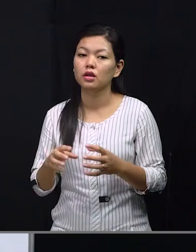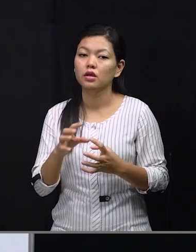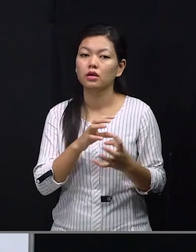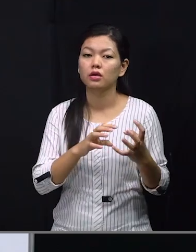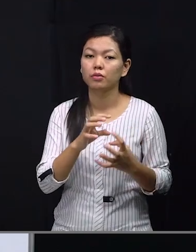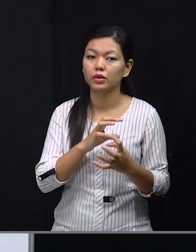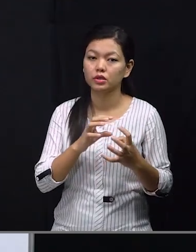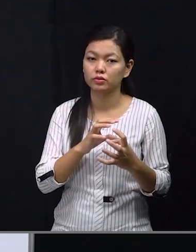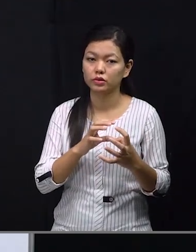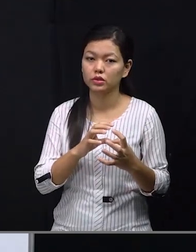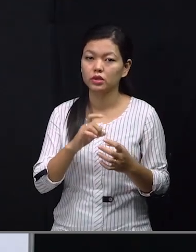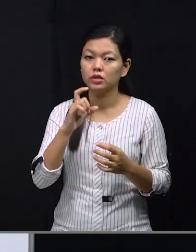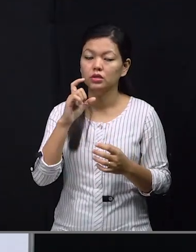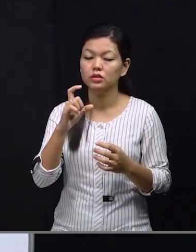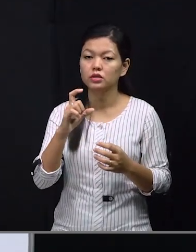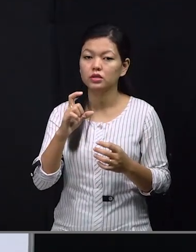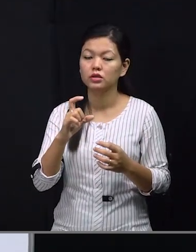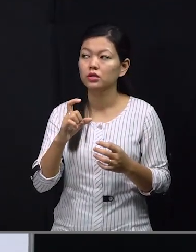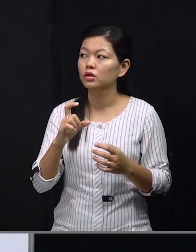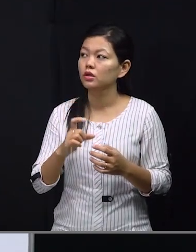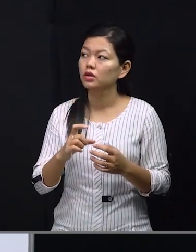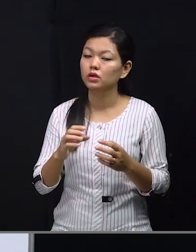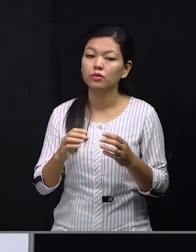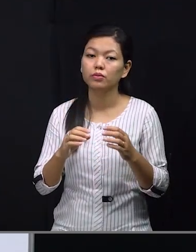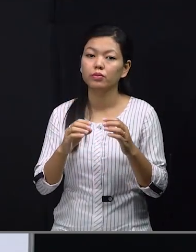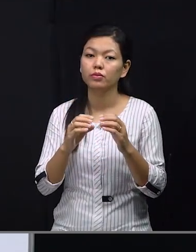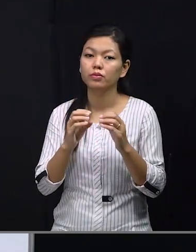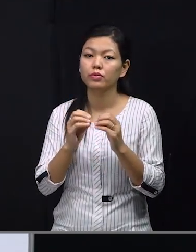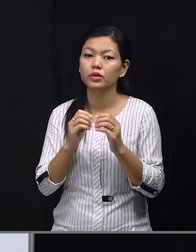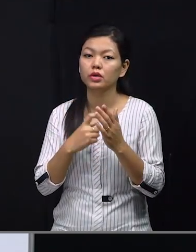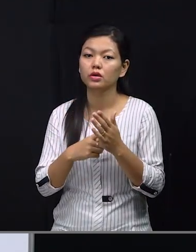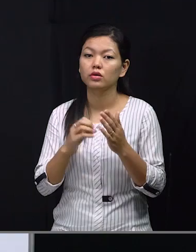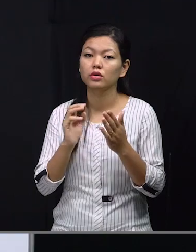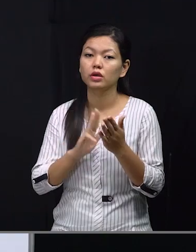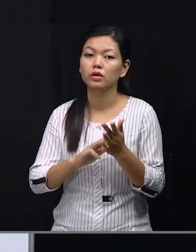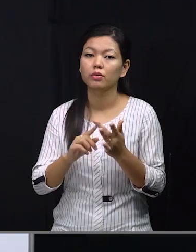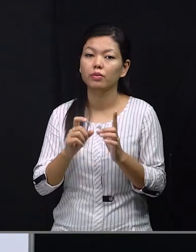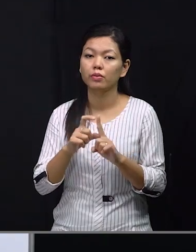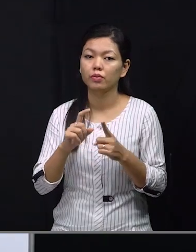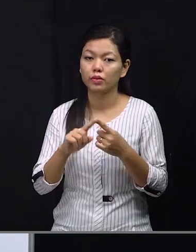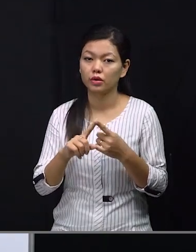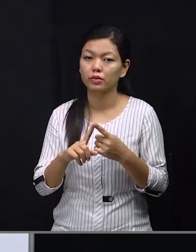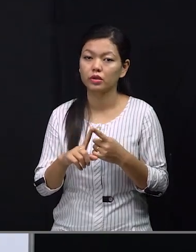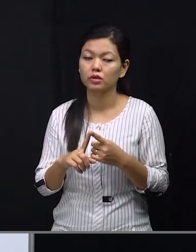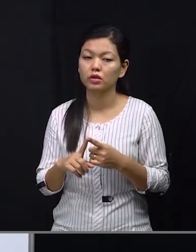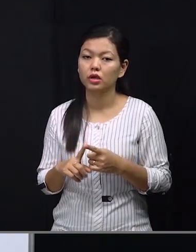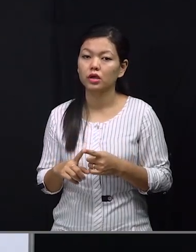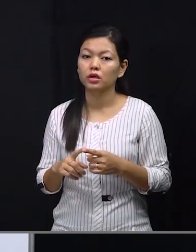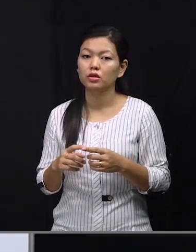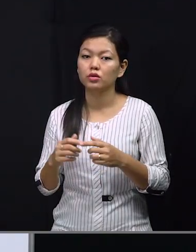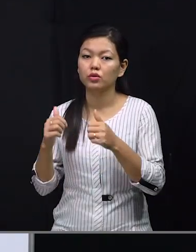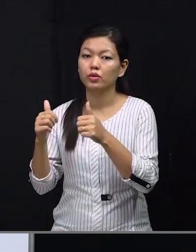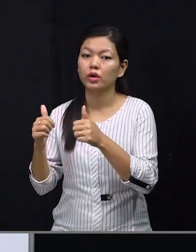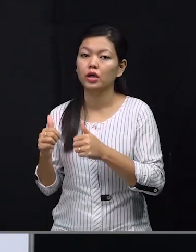chloride or cuprous bromide in order to obtain chloroarene or bromoarene. Let us see the 2 steps